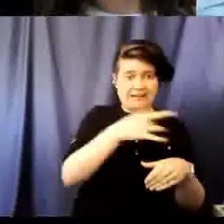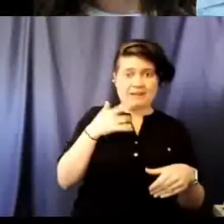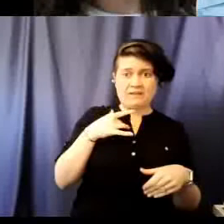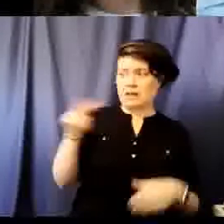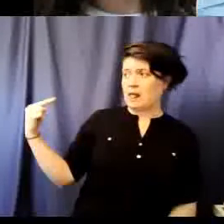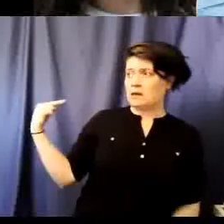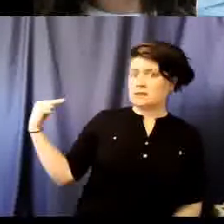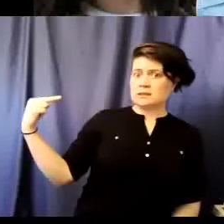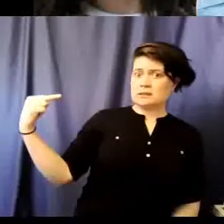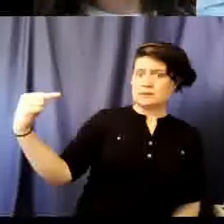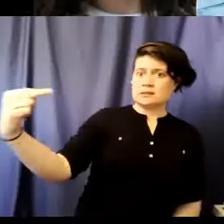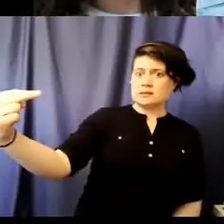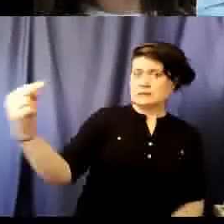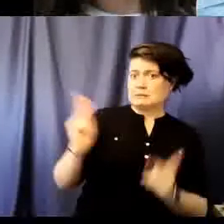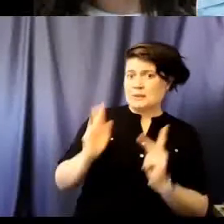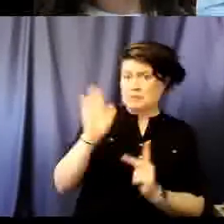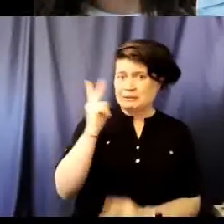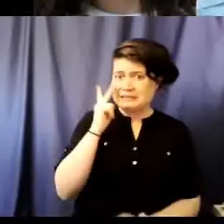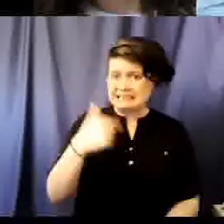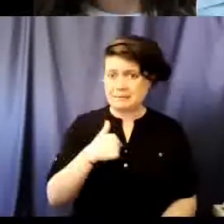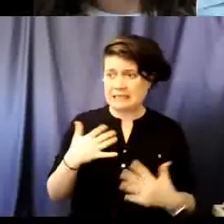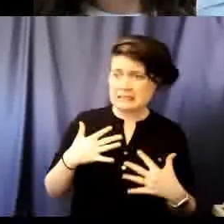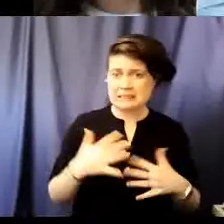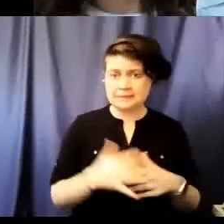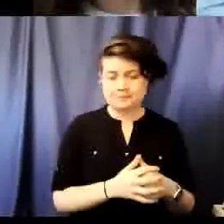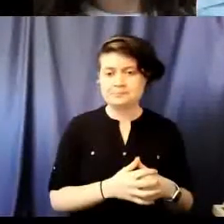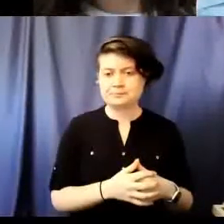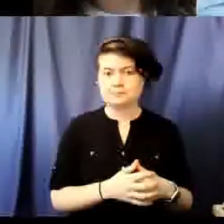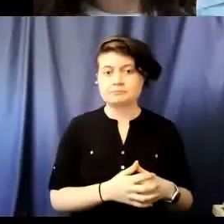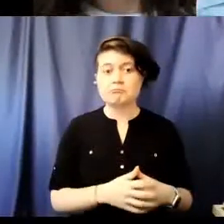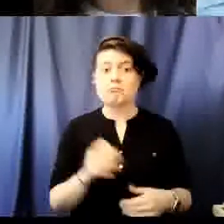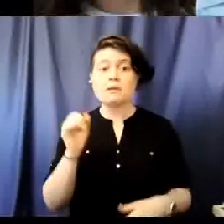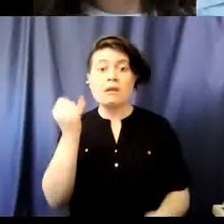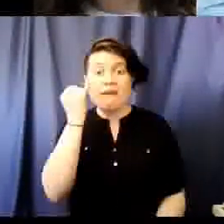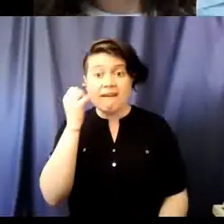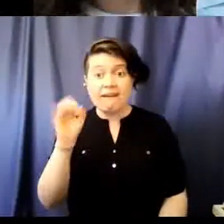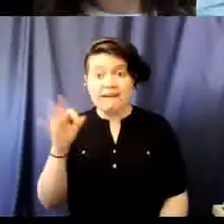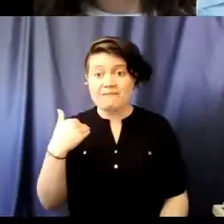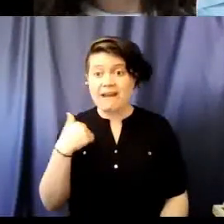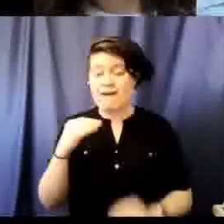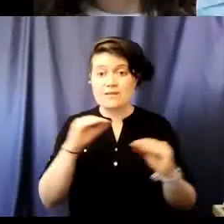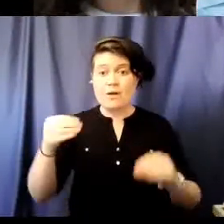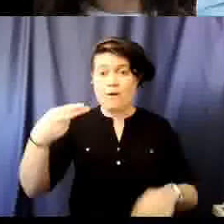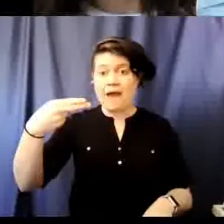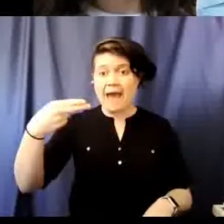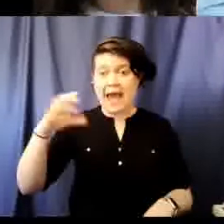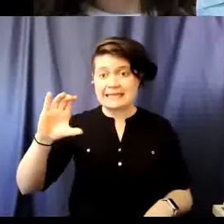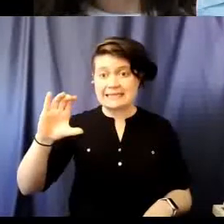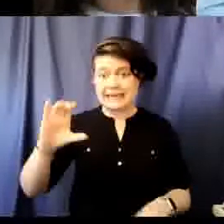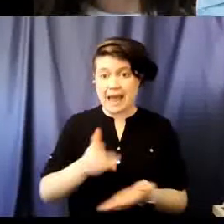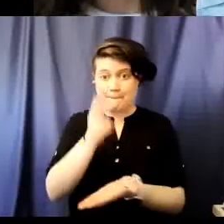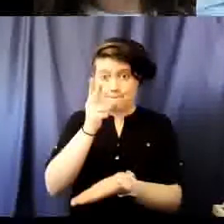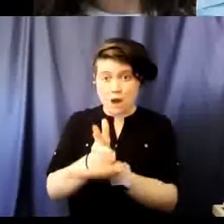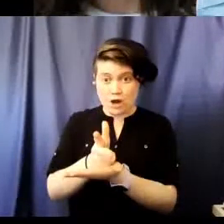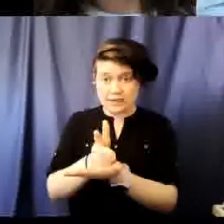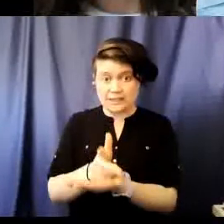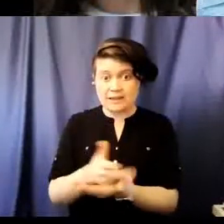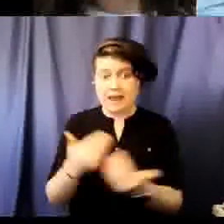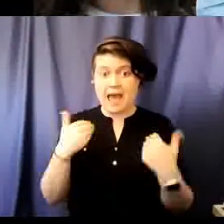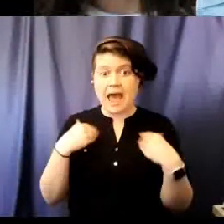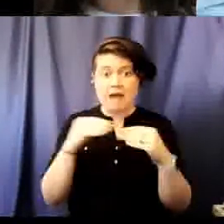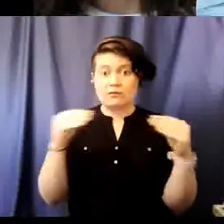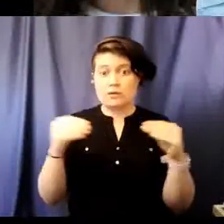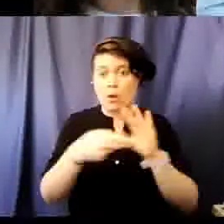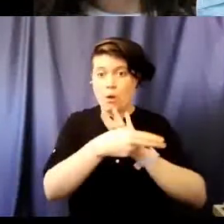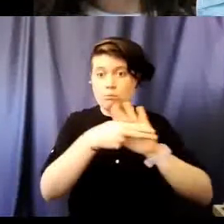have handicap parking, it doesn't have reader-friendly print, or doesn't have a bilingual option, this location might